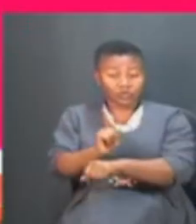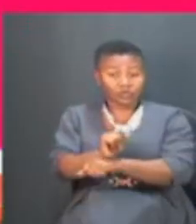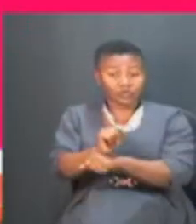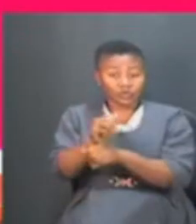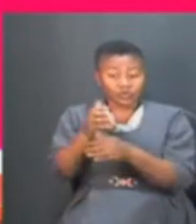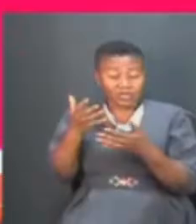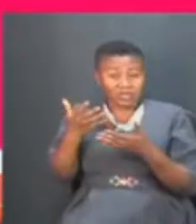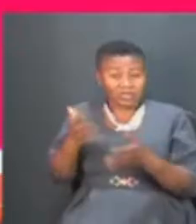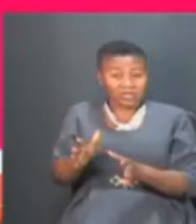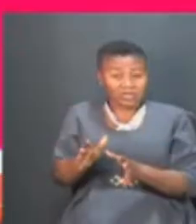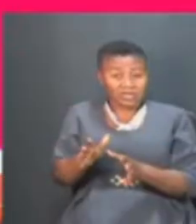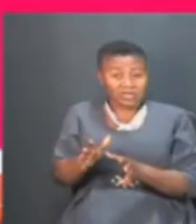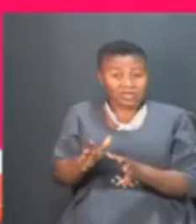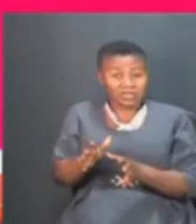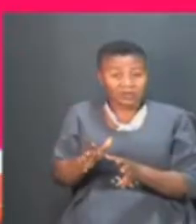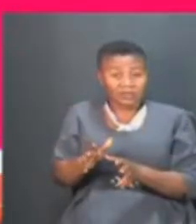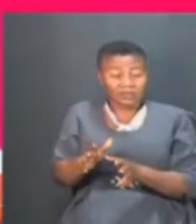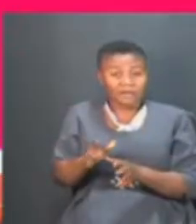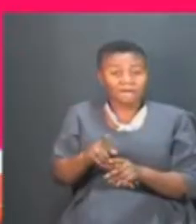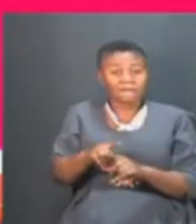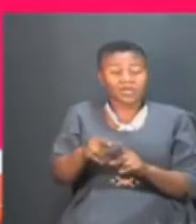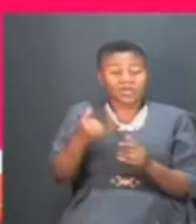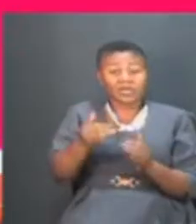you to answer is whether there is a timeline.